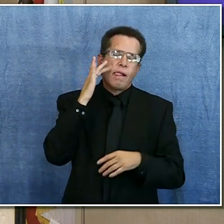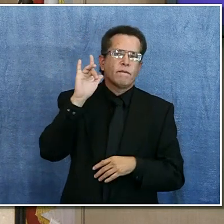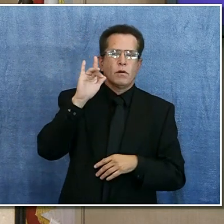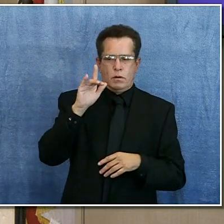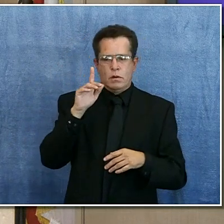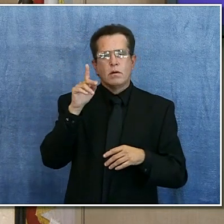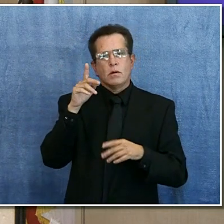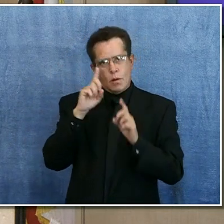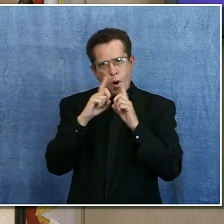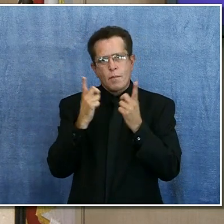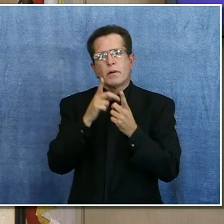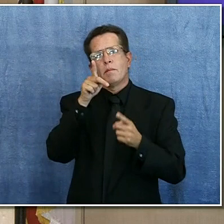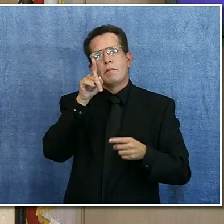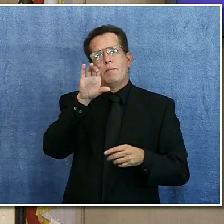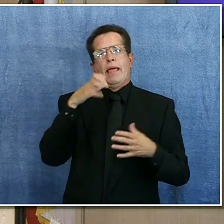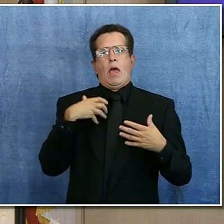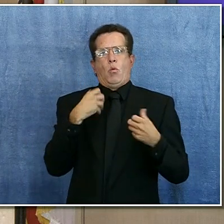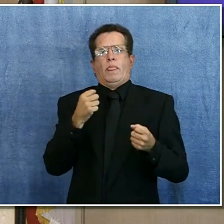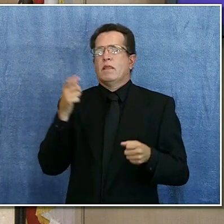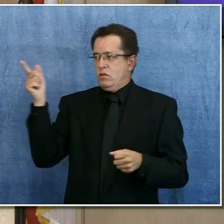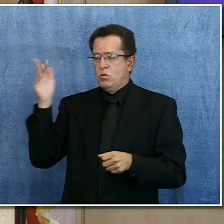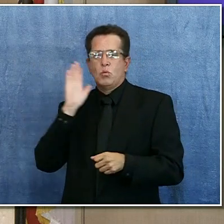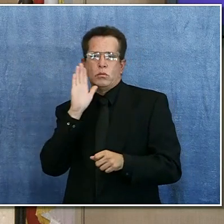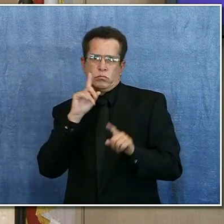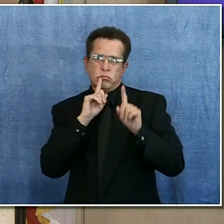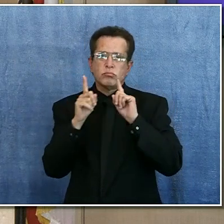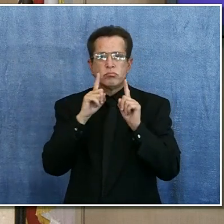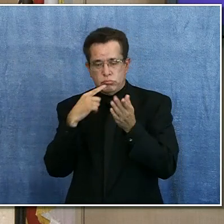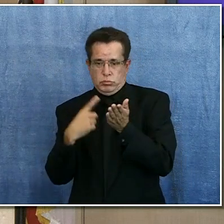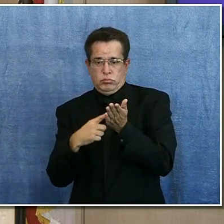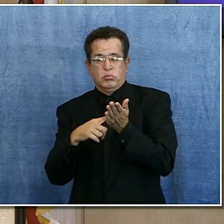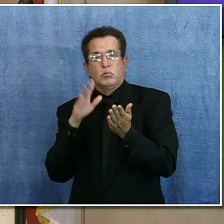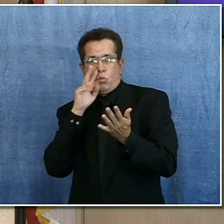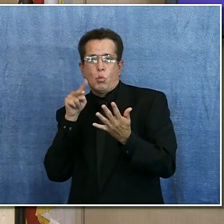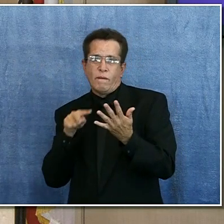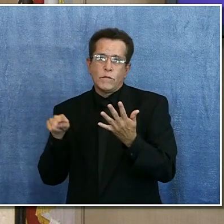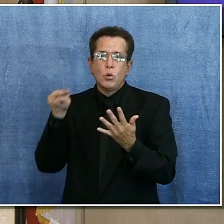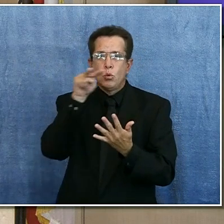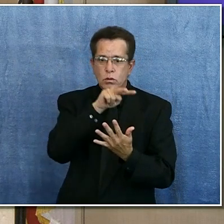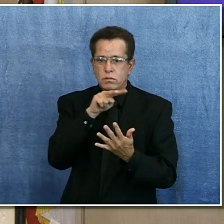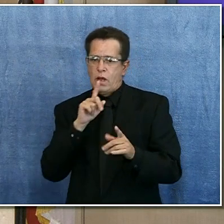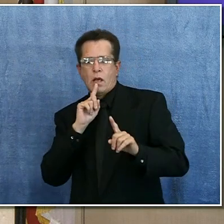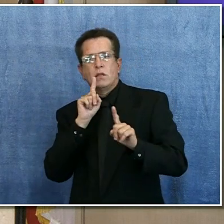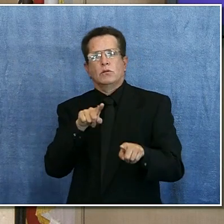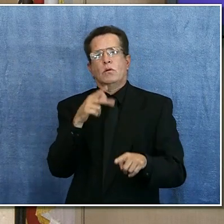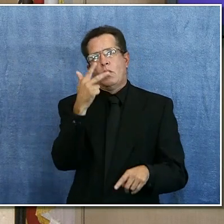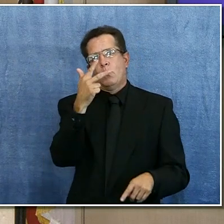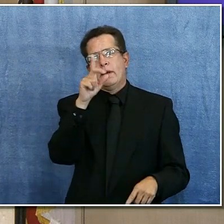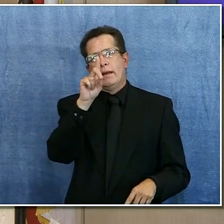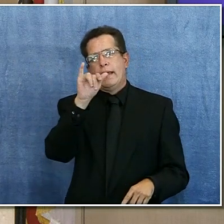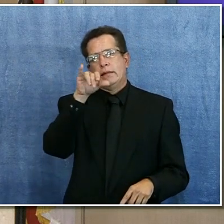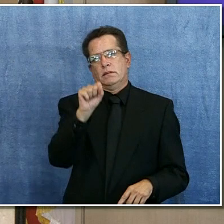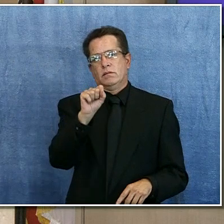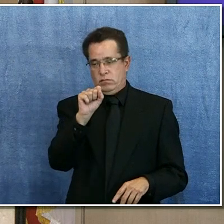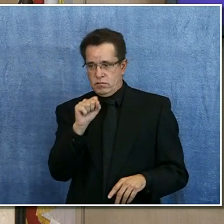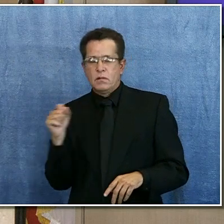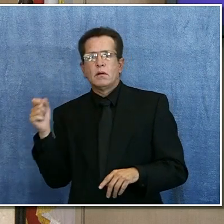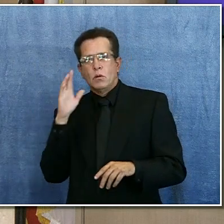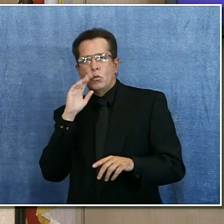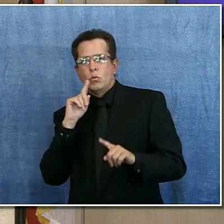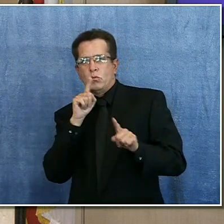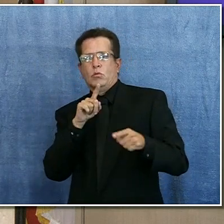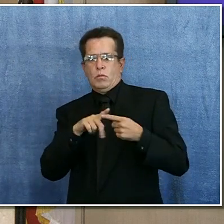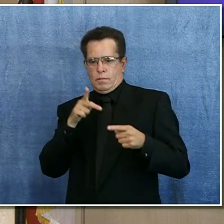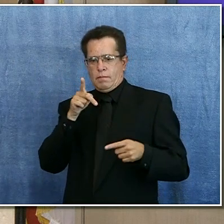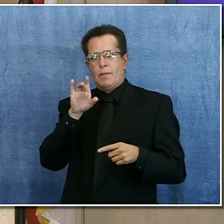Health for their consultation. They have said they will have up to 3 days to provide input. At that point, it will be returned to the public health